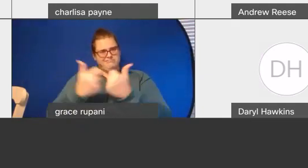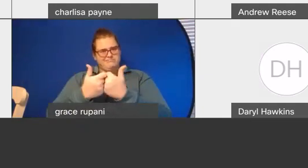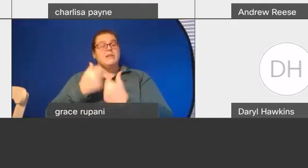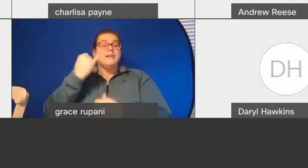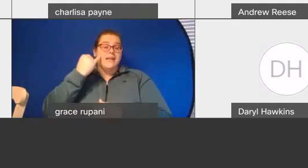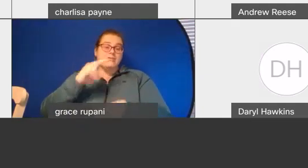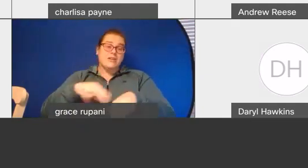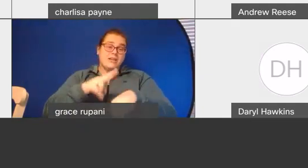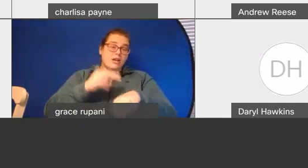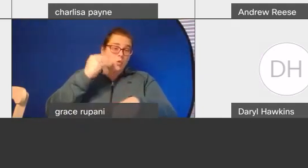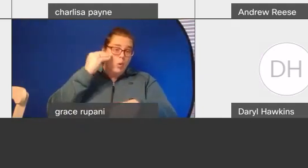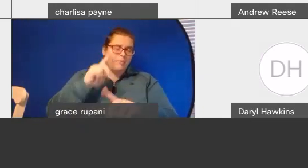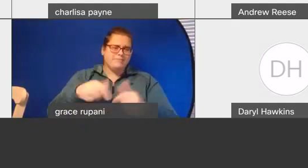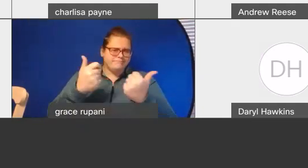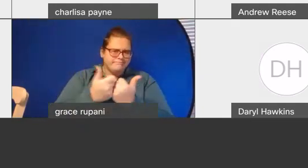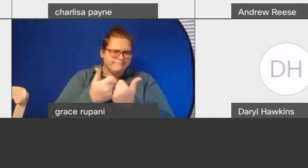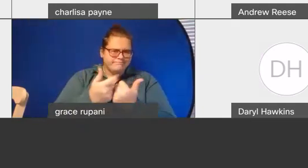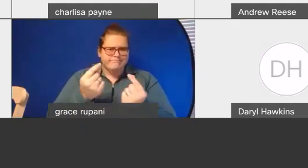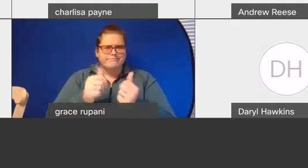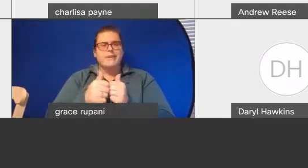How can we go about this?